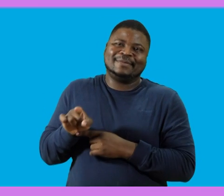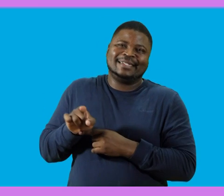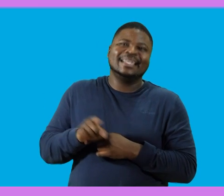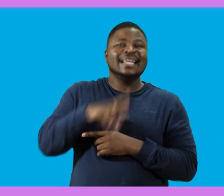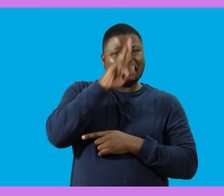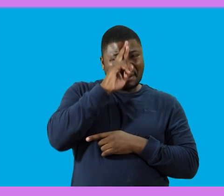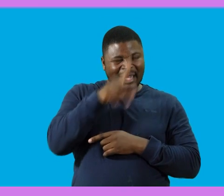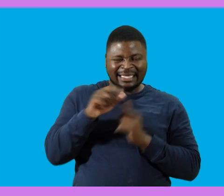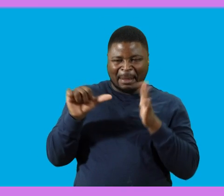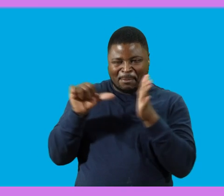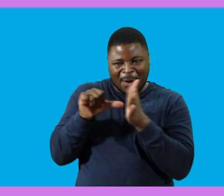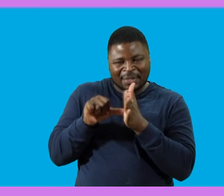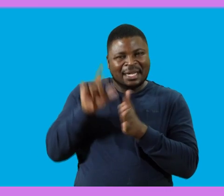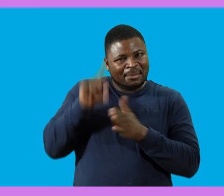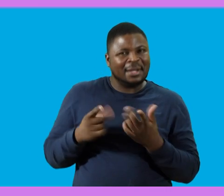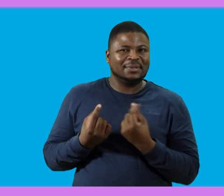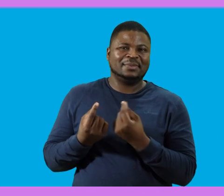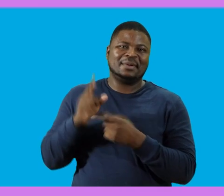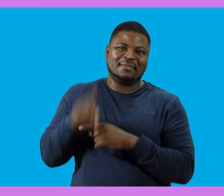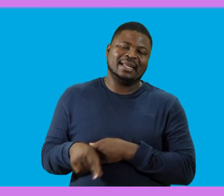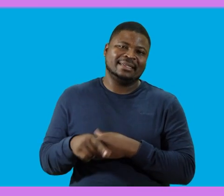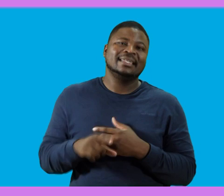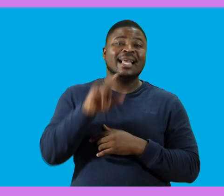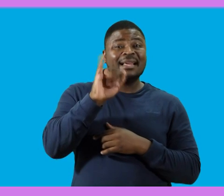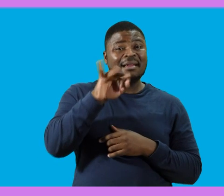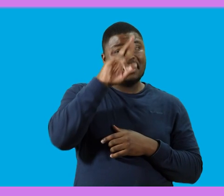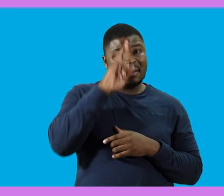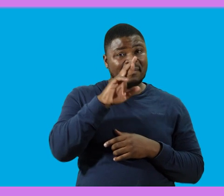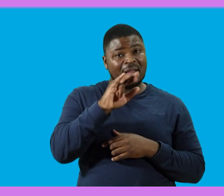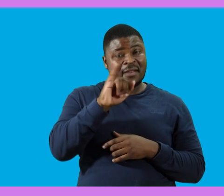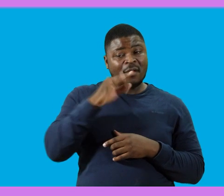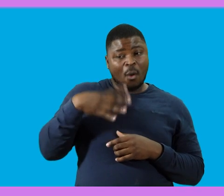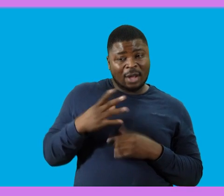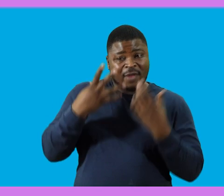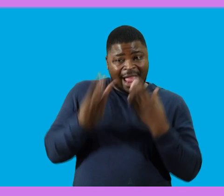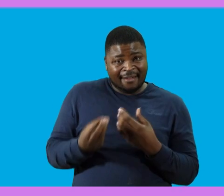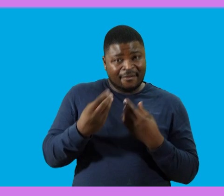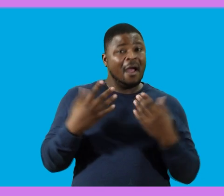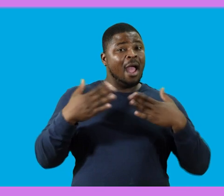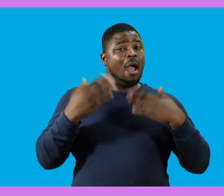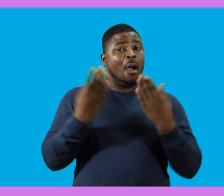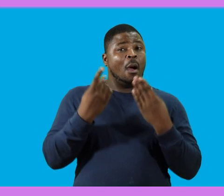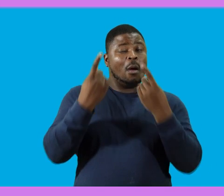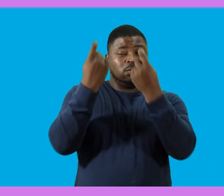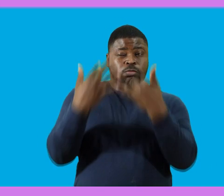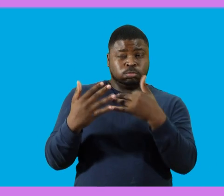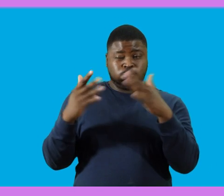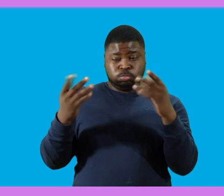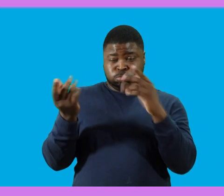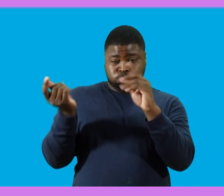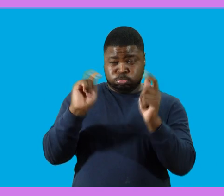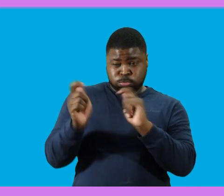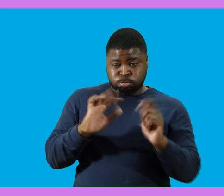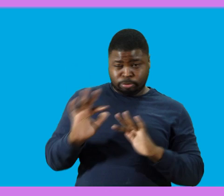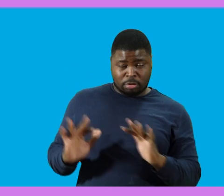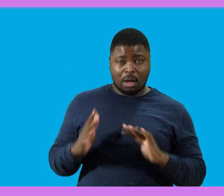This is a vital role player if you want to have a healthy financial status. There are several things that you should